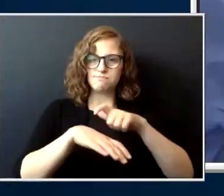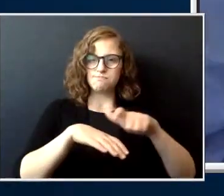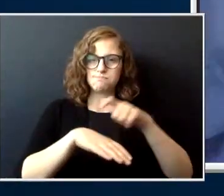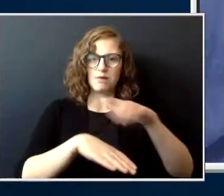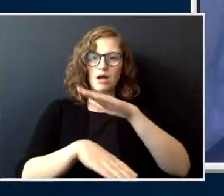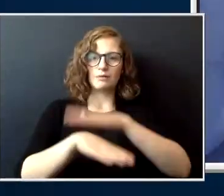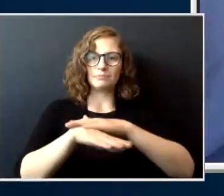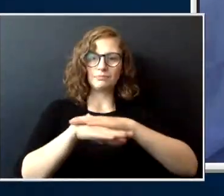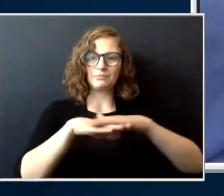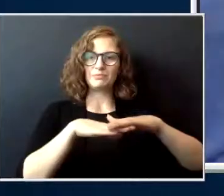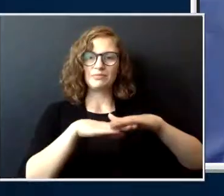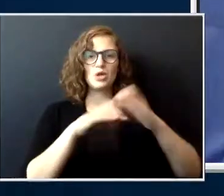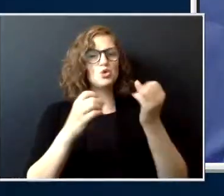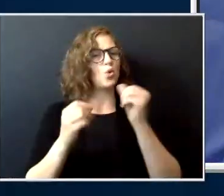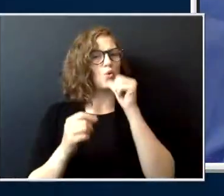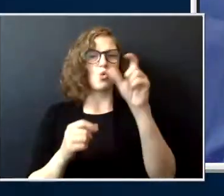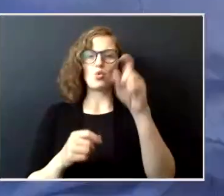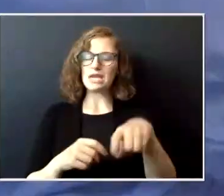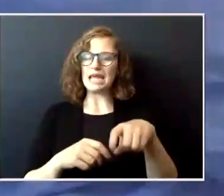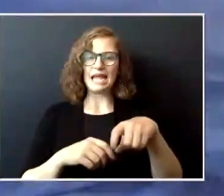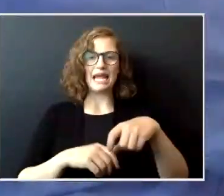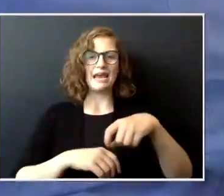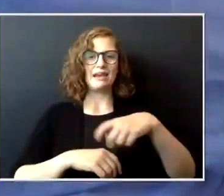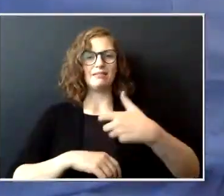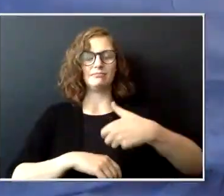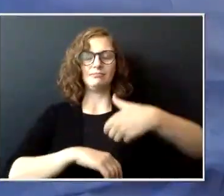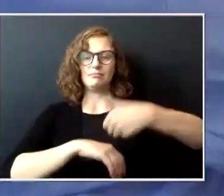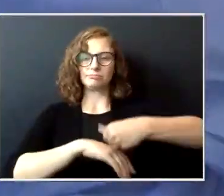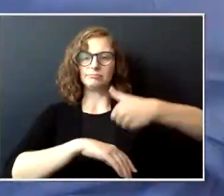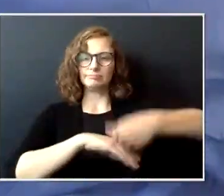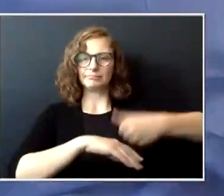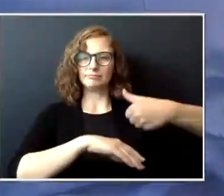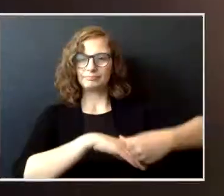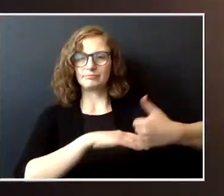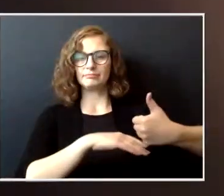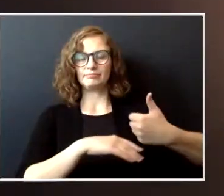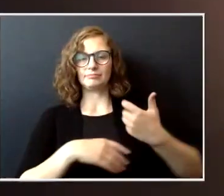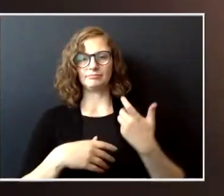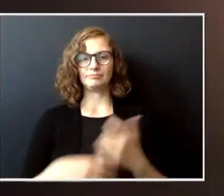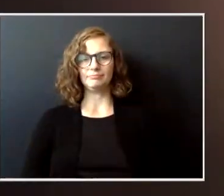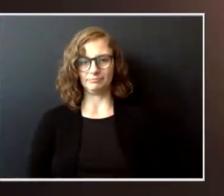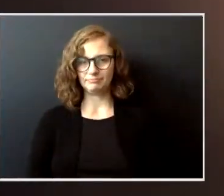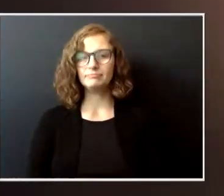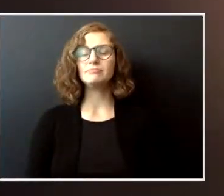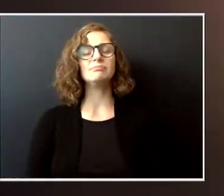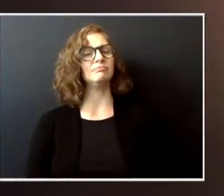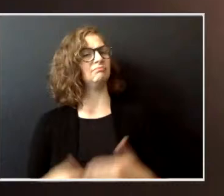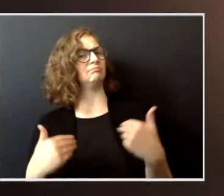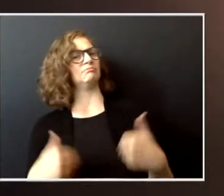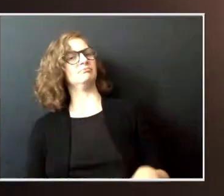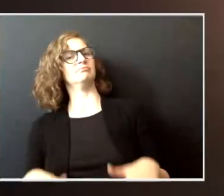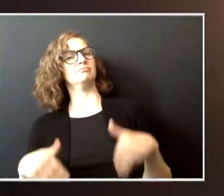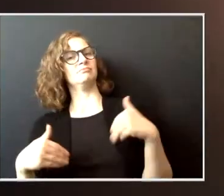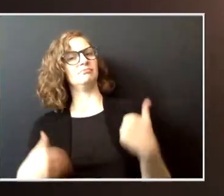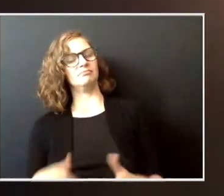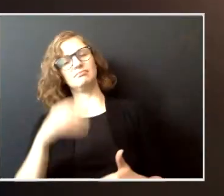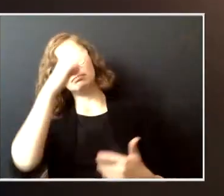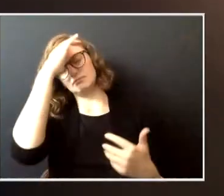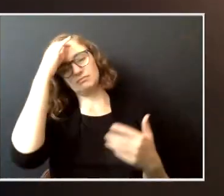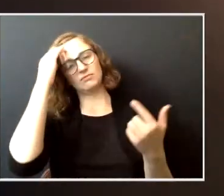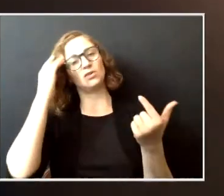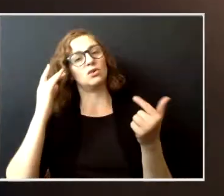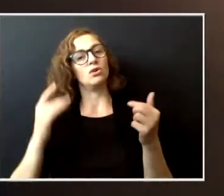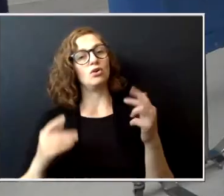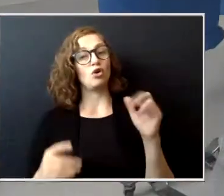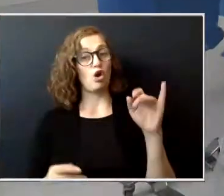removed later that would be painful. Oh yeah, wow, that's really amazing, isn't it? Now, in addition to the graft, you're adding some other material that looks like skin. Talk to us